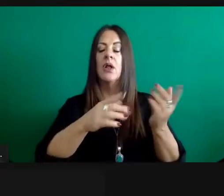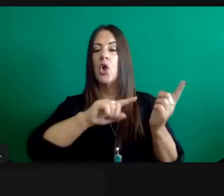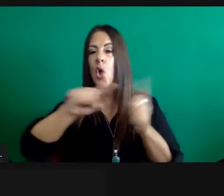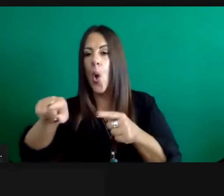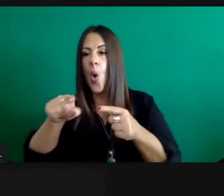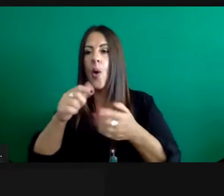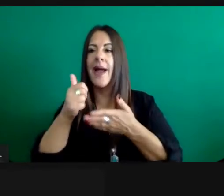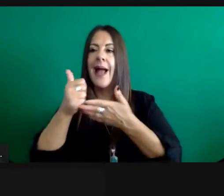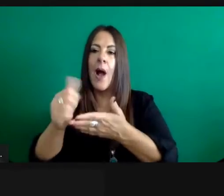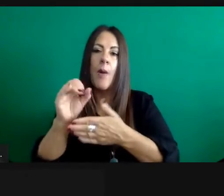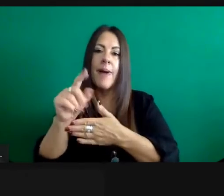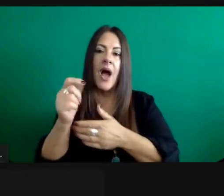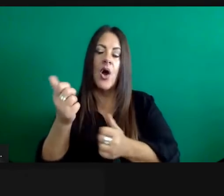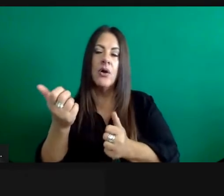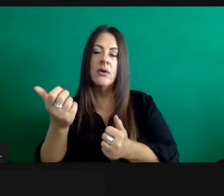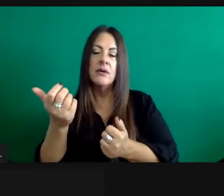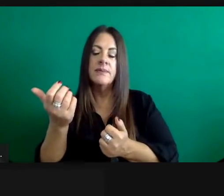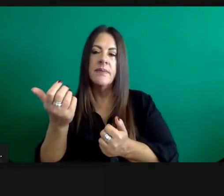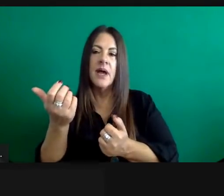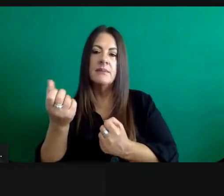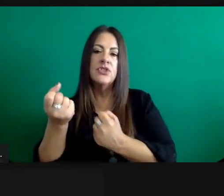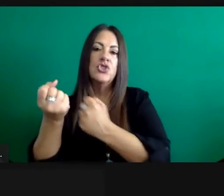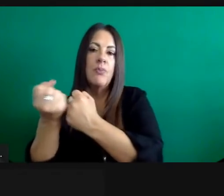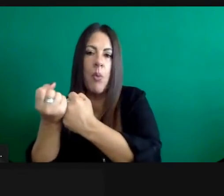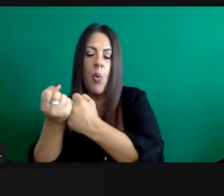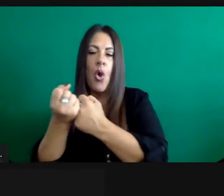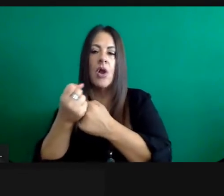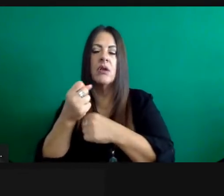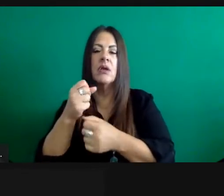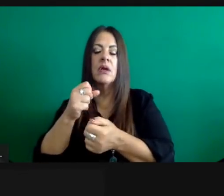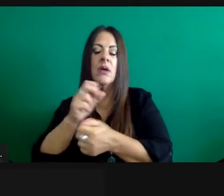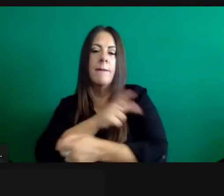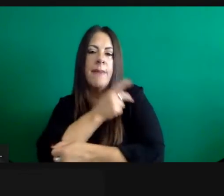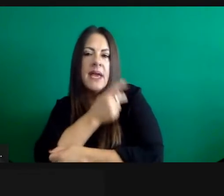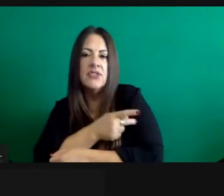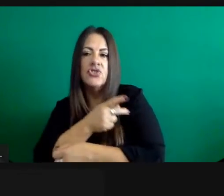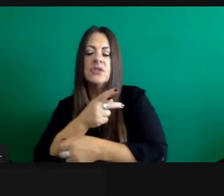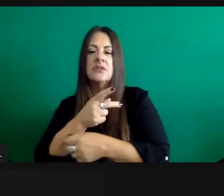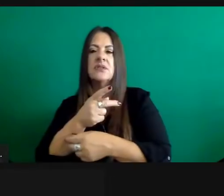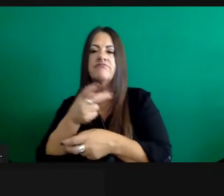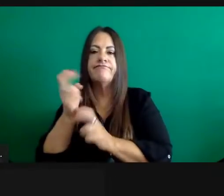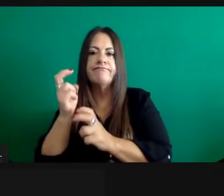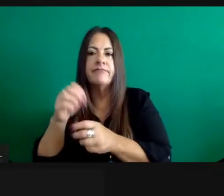helping out with critical patients, a bit of the different